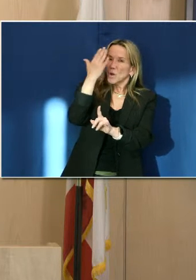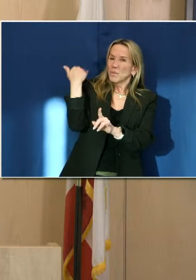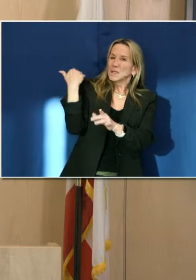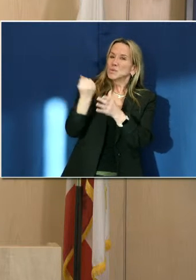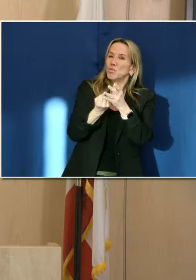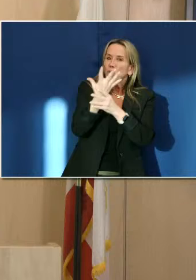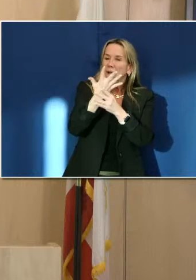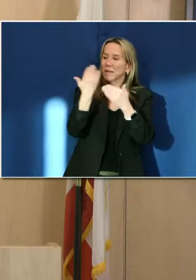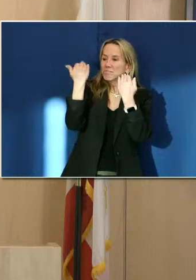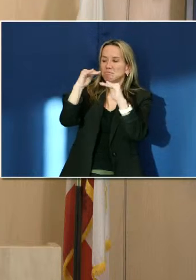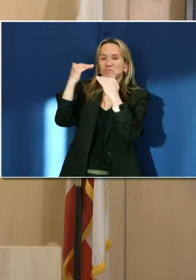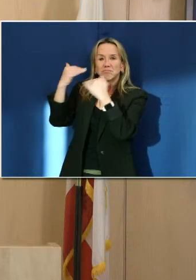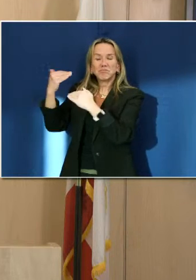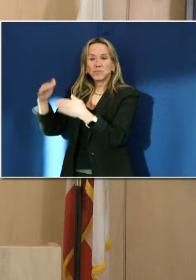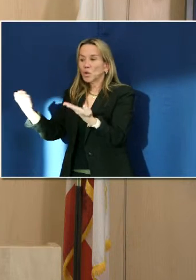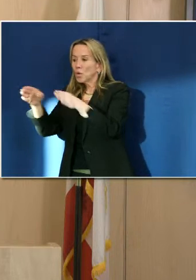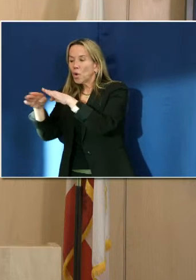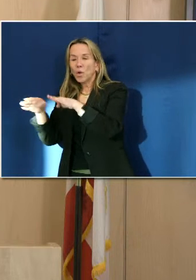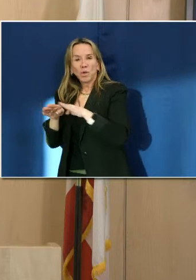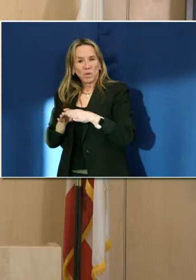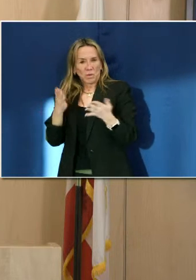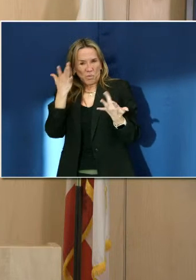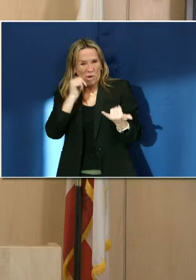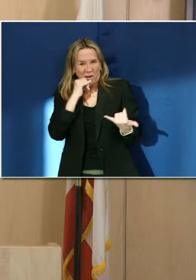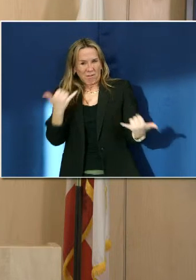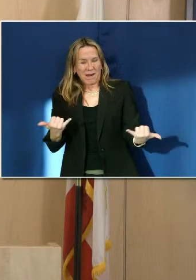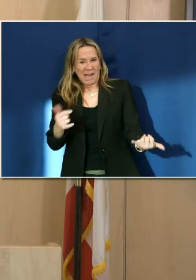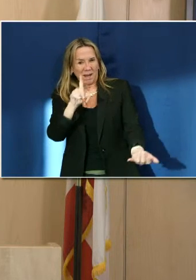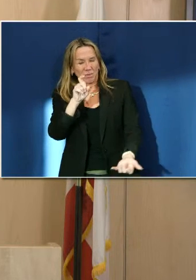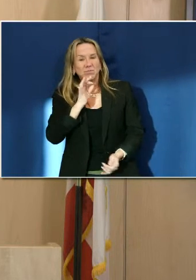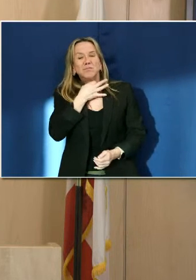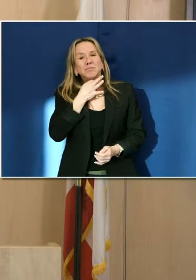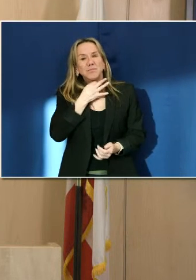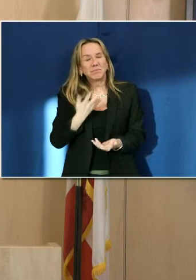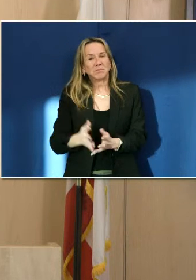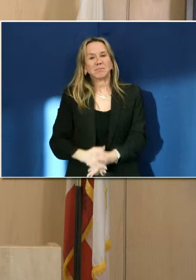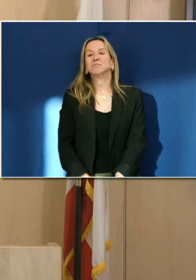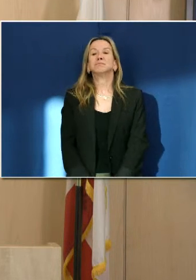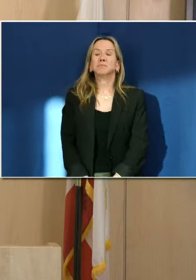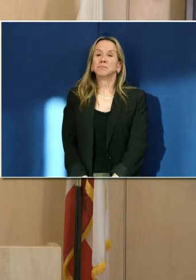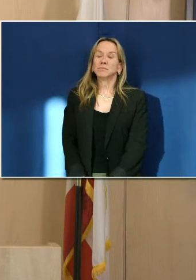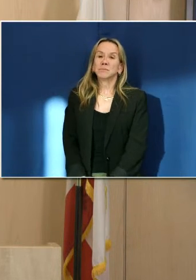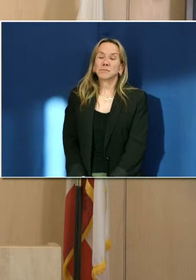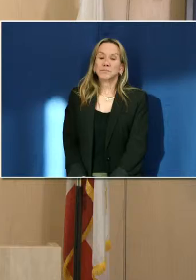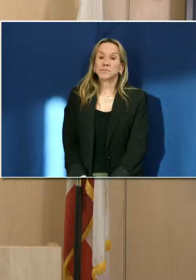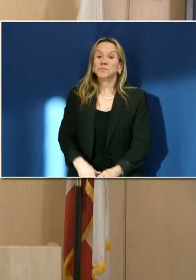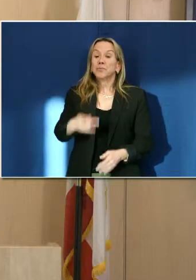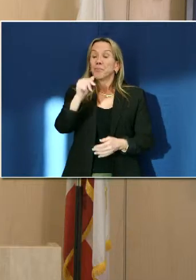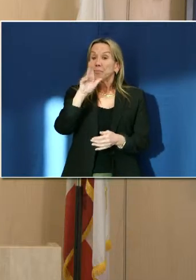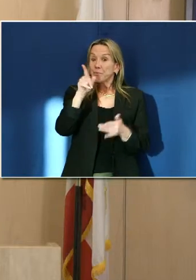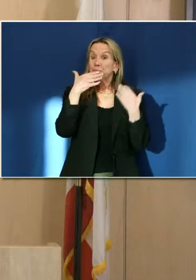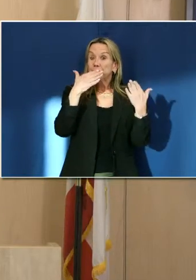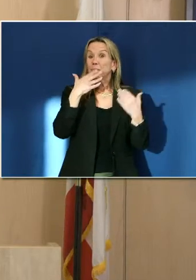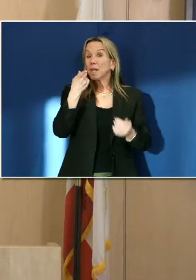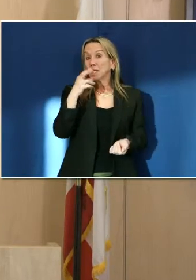spring as opposed to the rules that are currently in operation? Okay, thank you, Paul. Dr. Wooten's going to